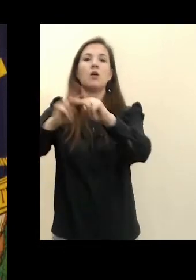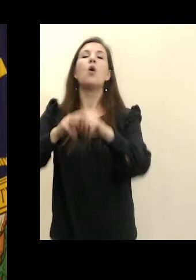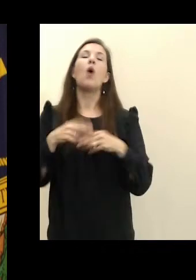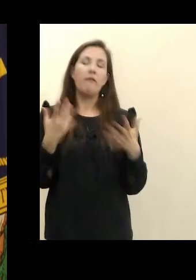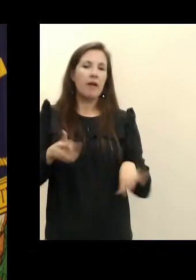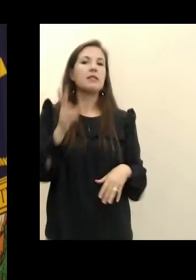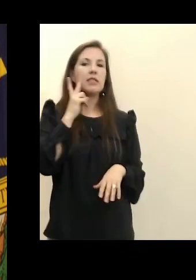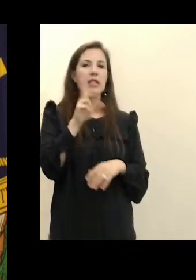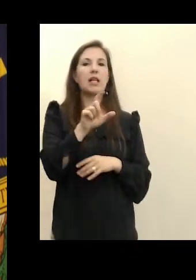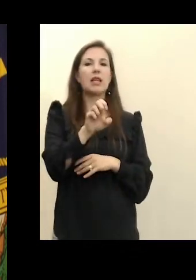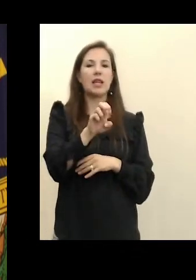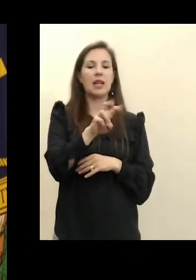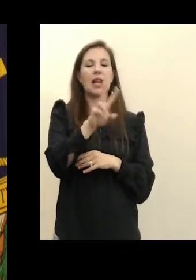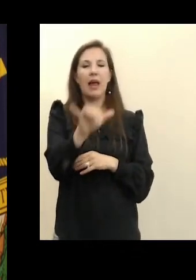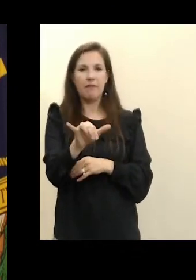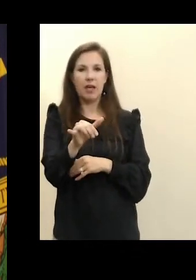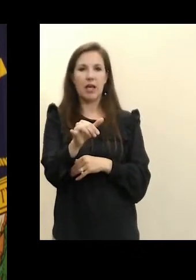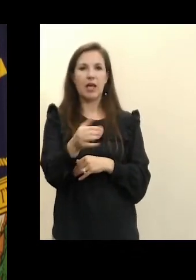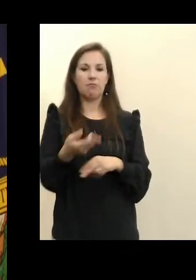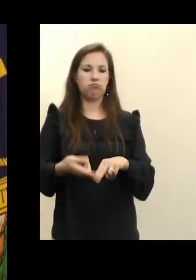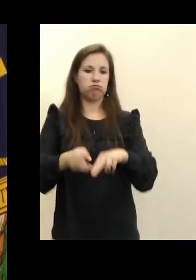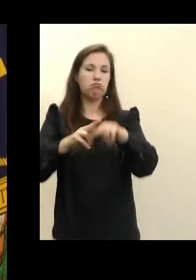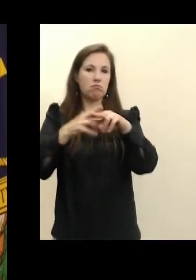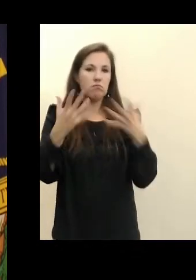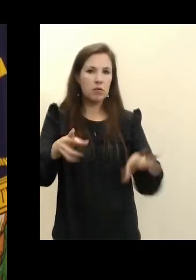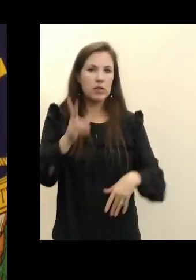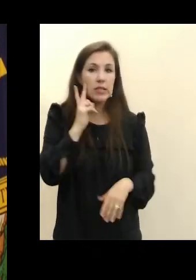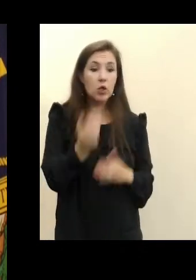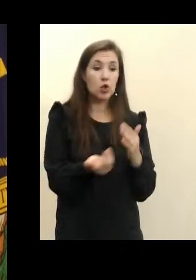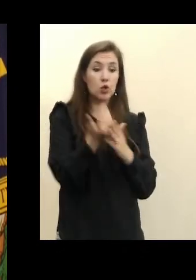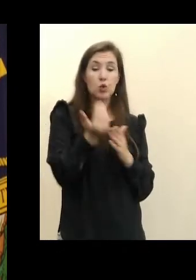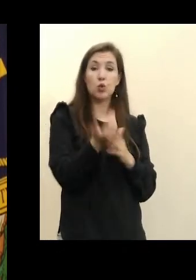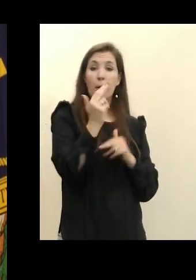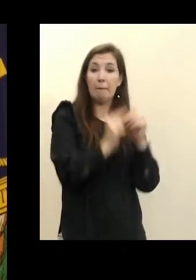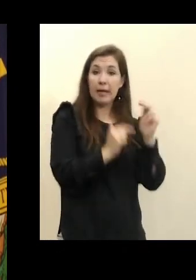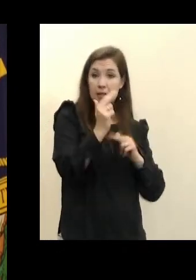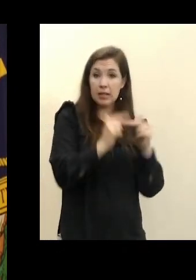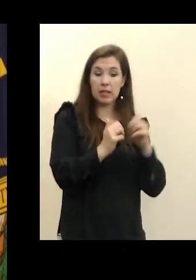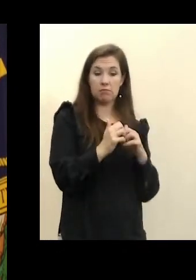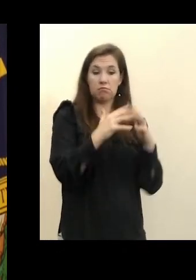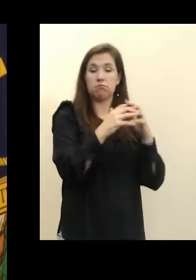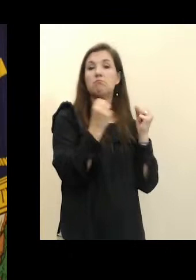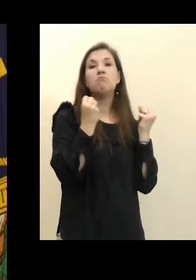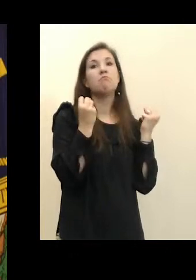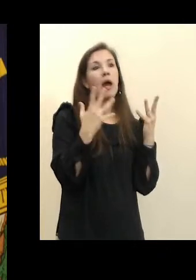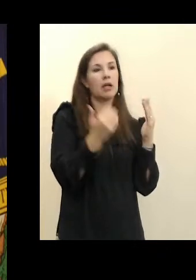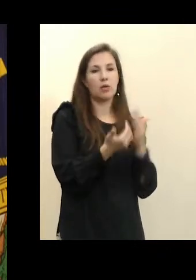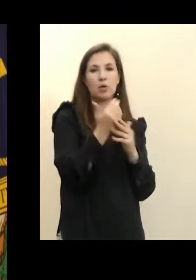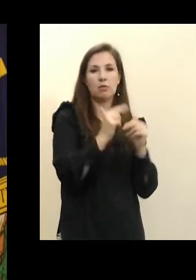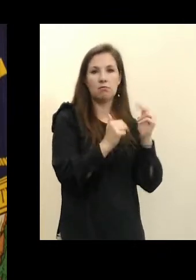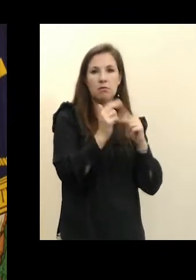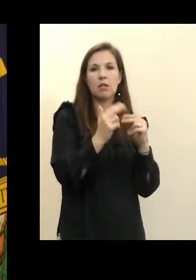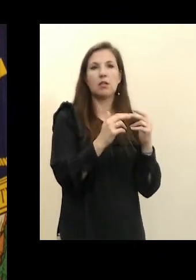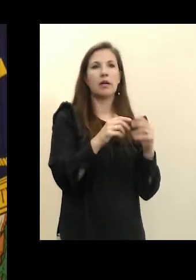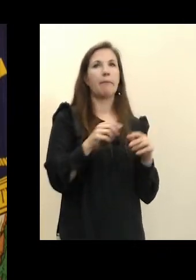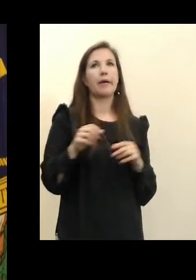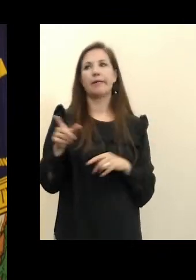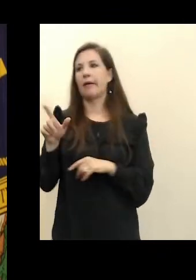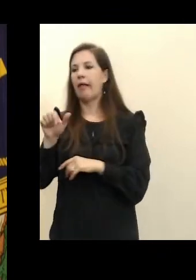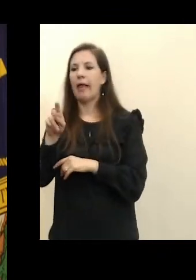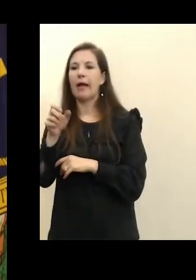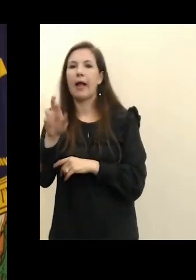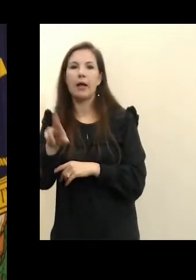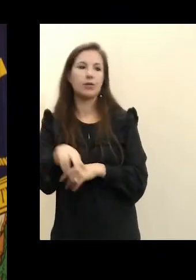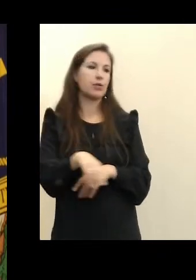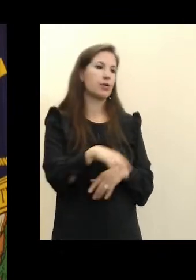in the last few years. We're not going to deny that, as we've seen new buildings, many new buildings, whether it's a subdivision in Lancaster or